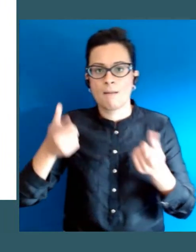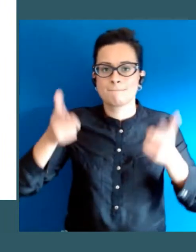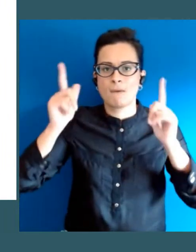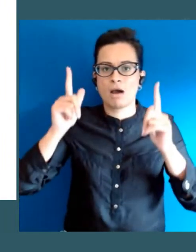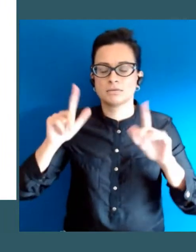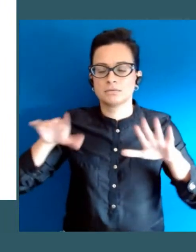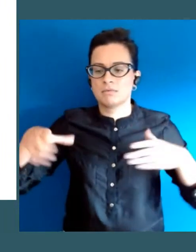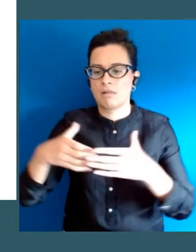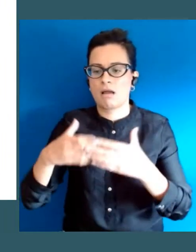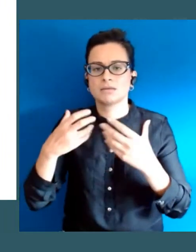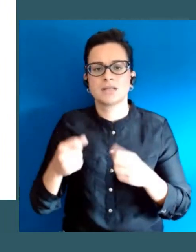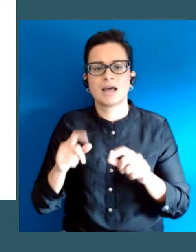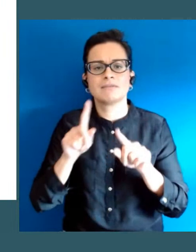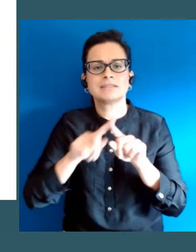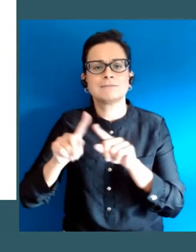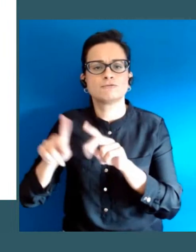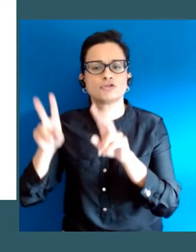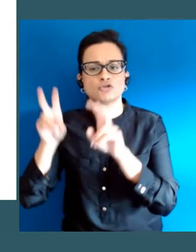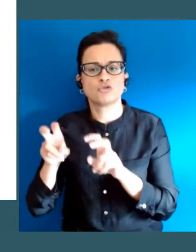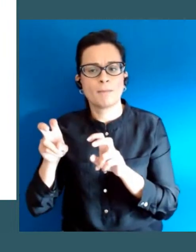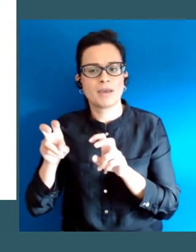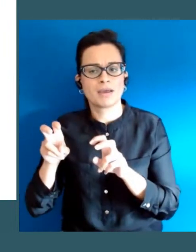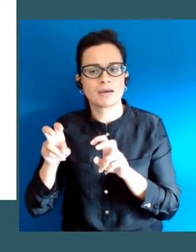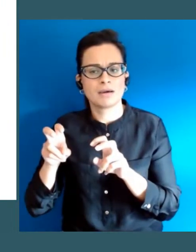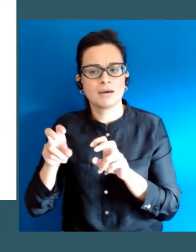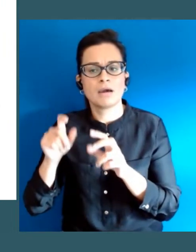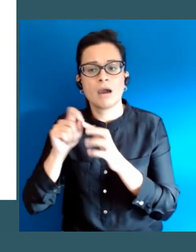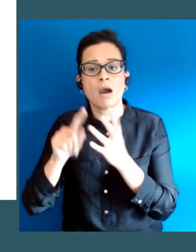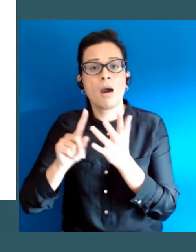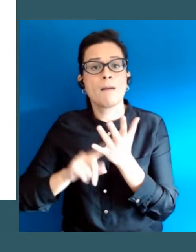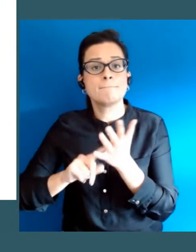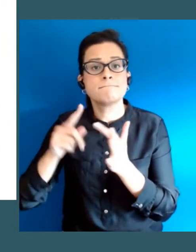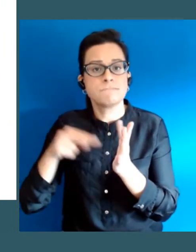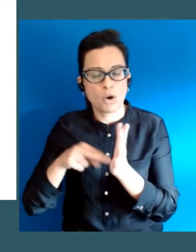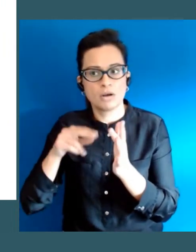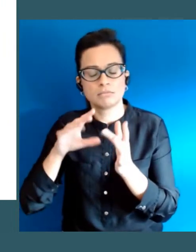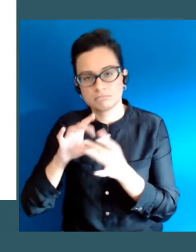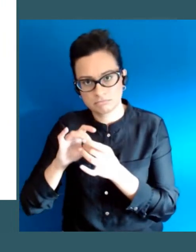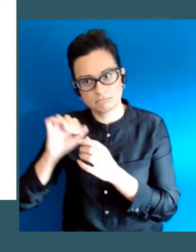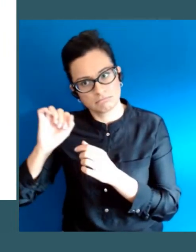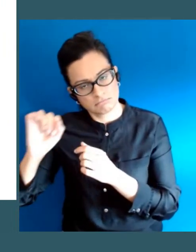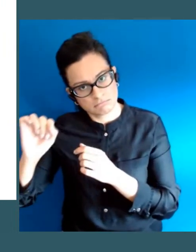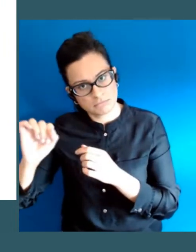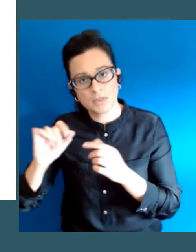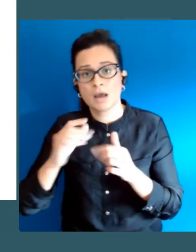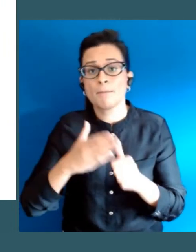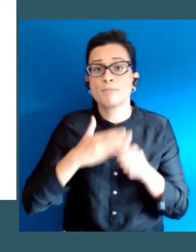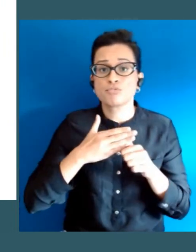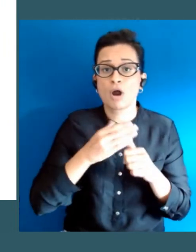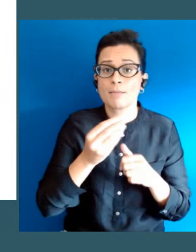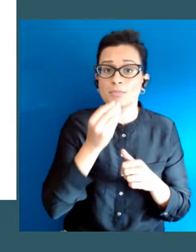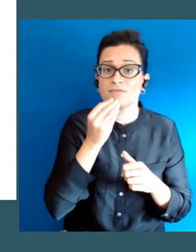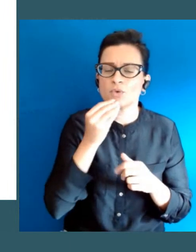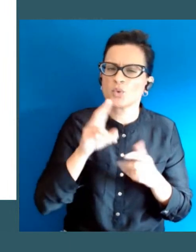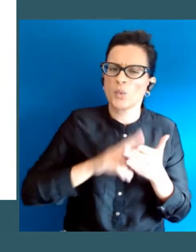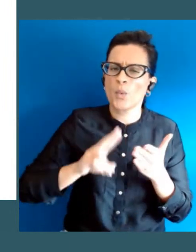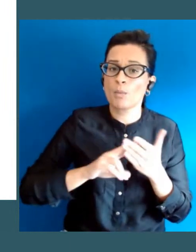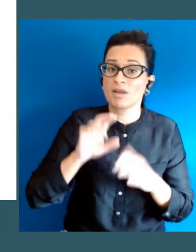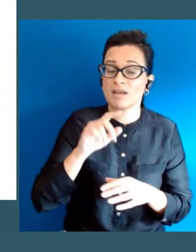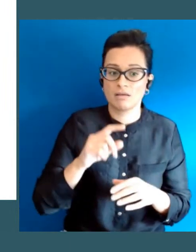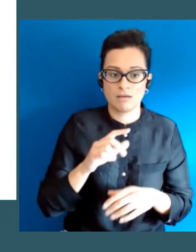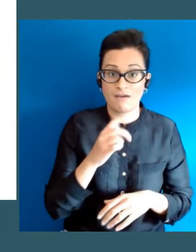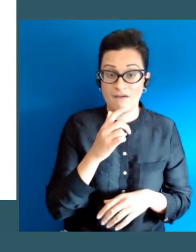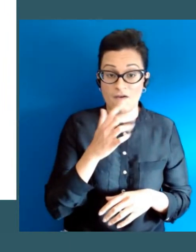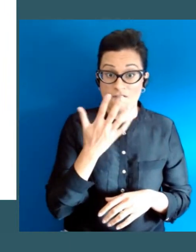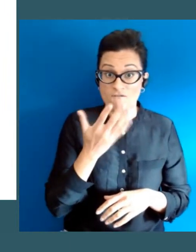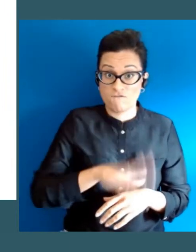we've done before. But primary peanut allergy usually presents in the first 5 years of life, and it